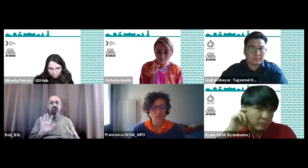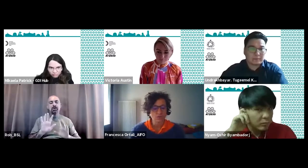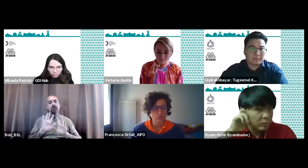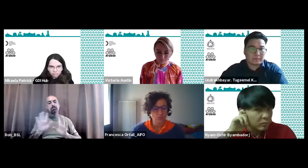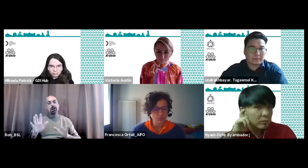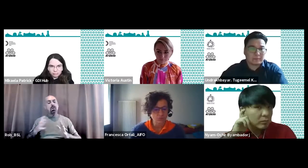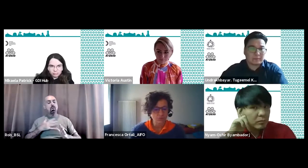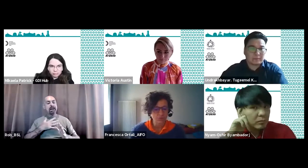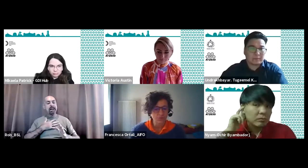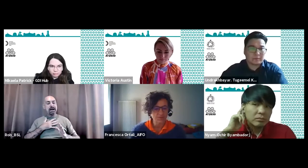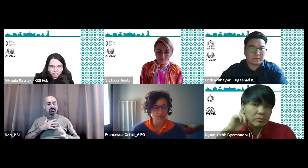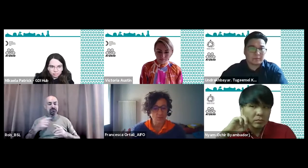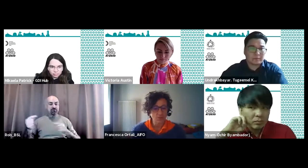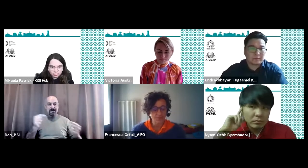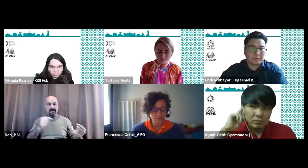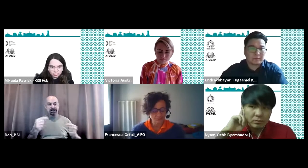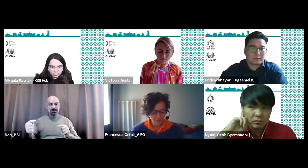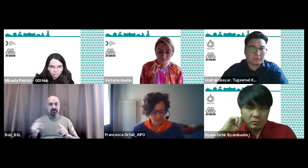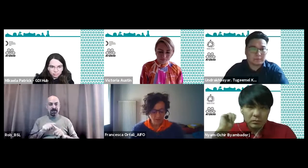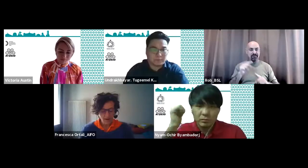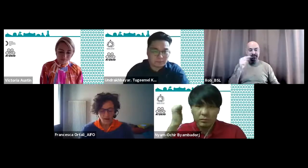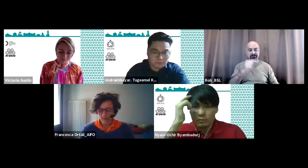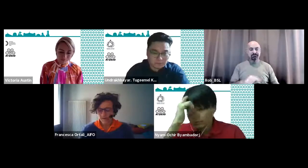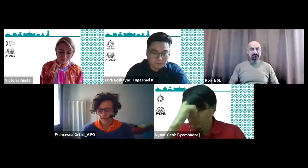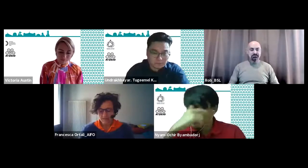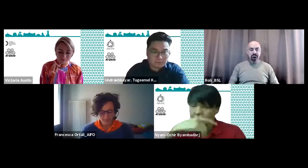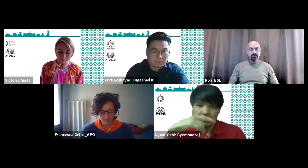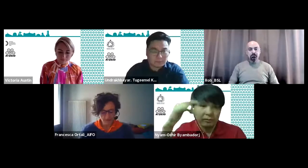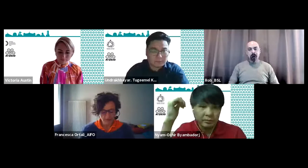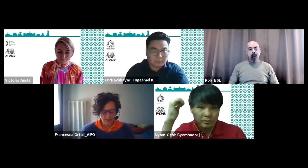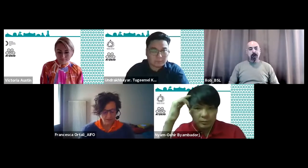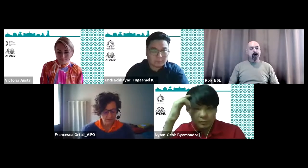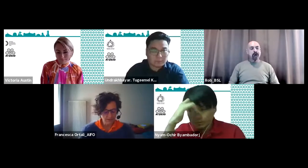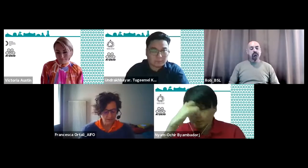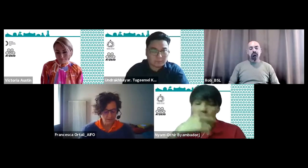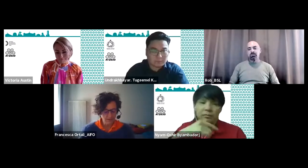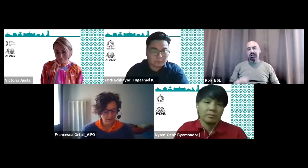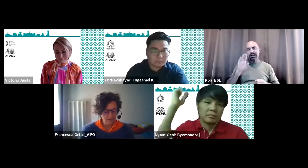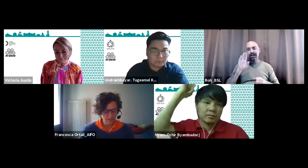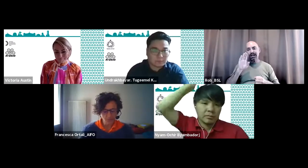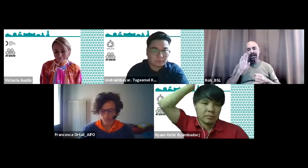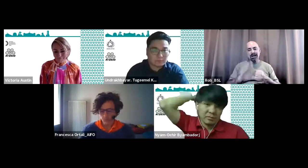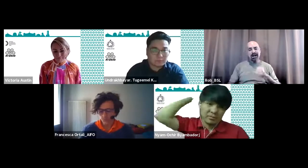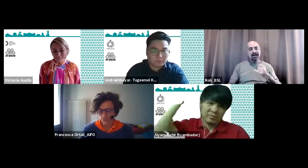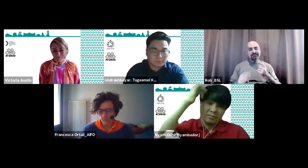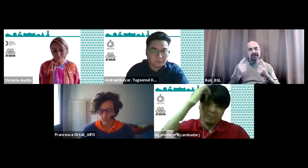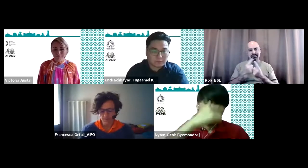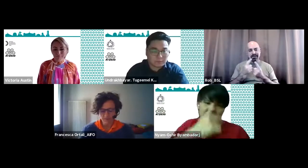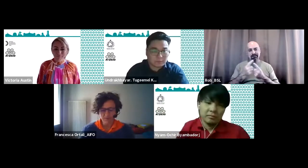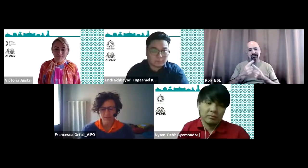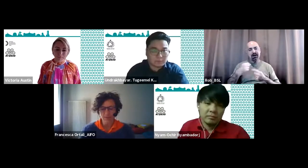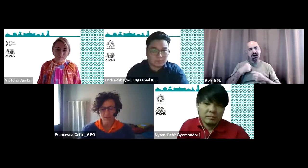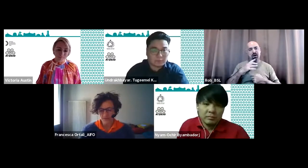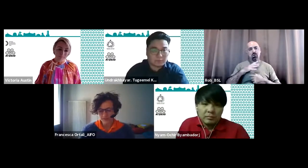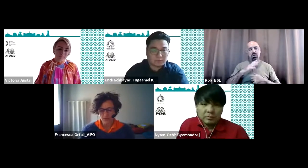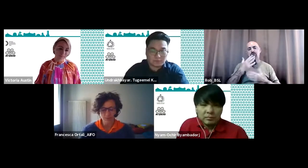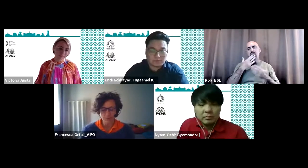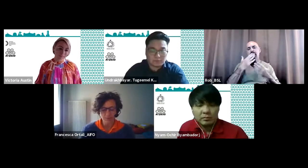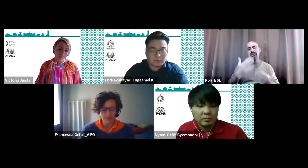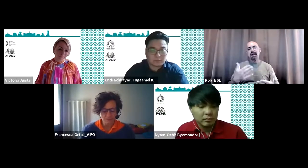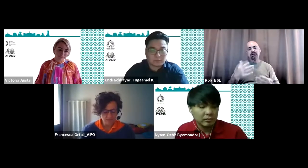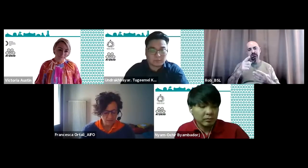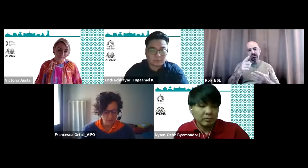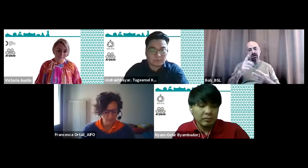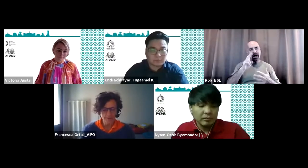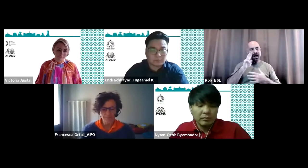a lot to take over. Very last thing, I want to thank I saw